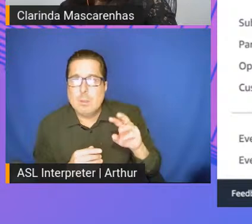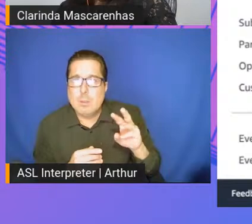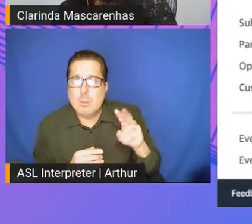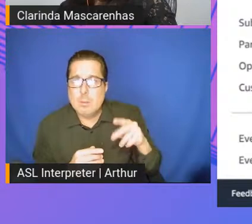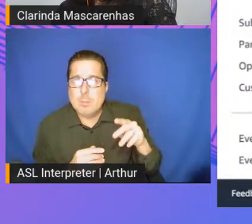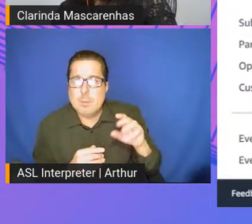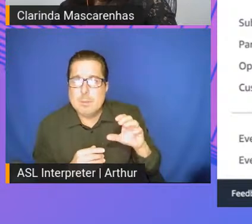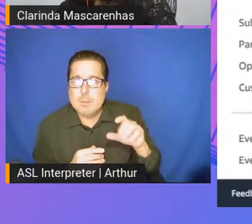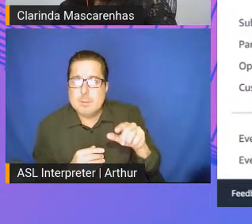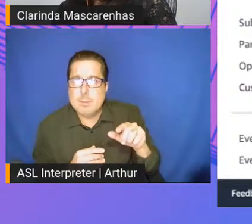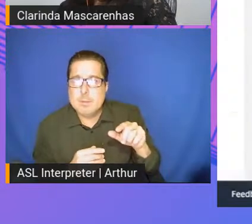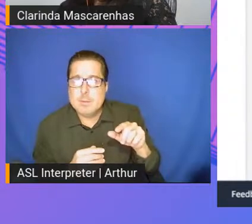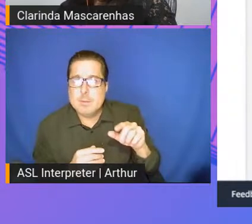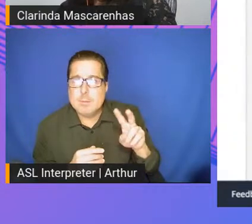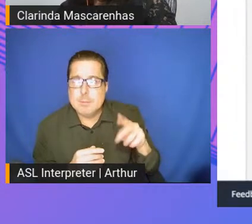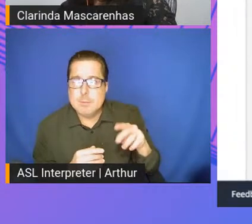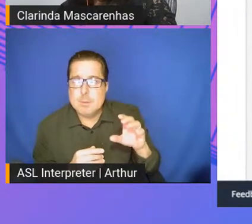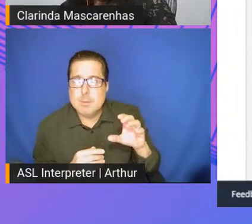RDS database.